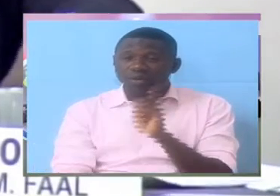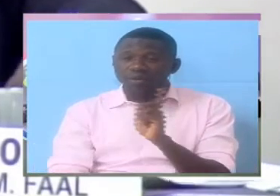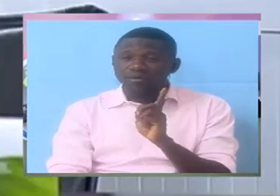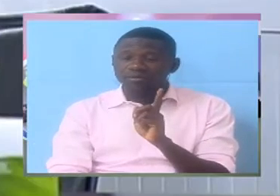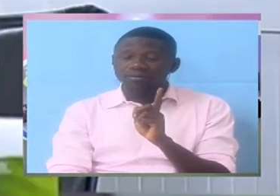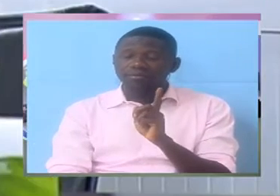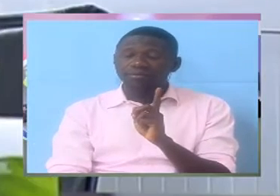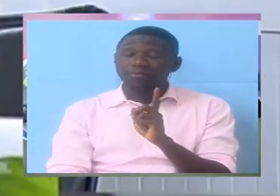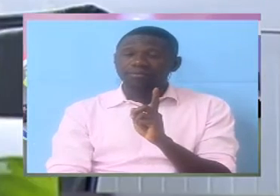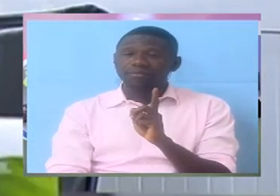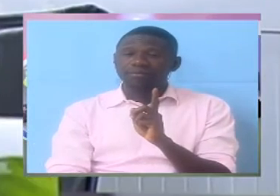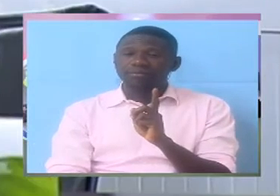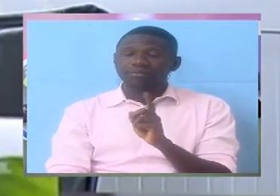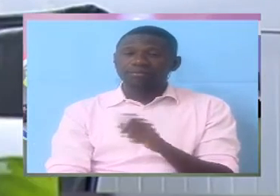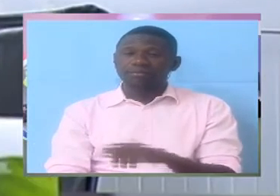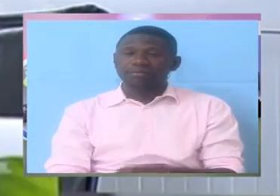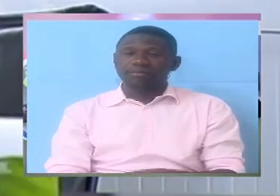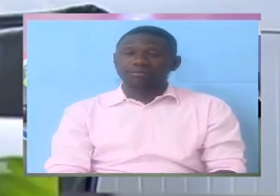Council.